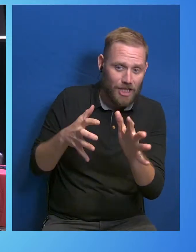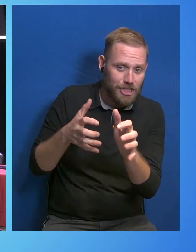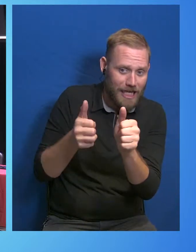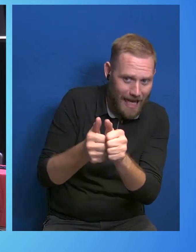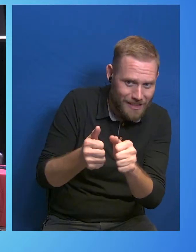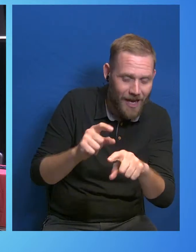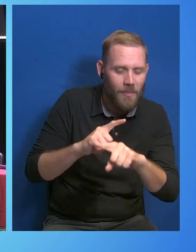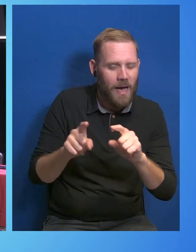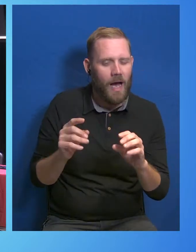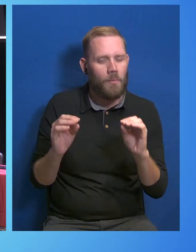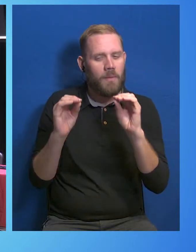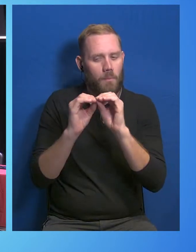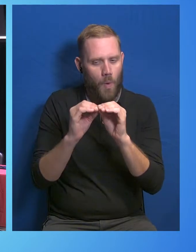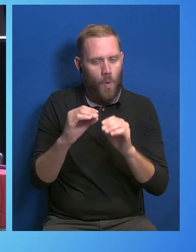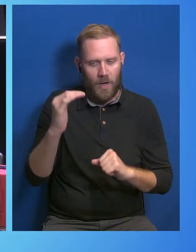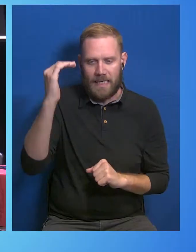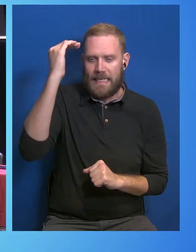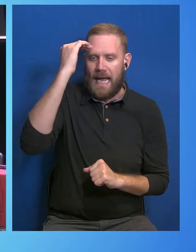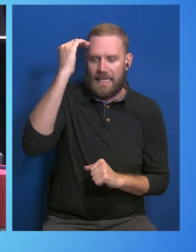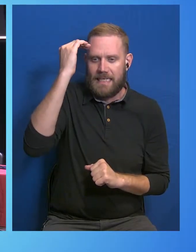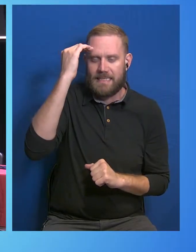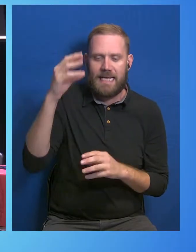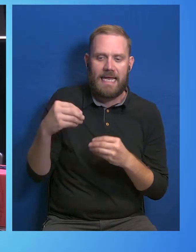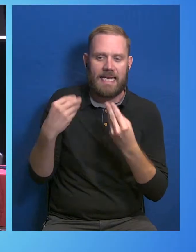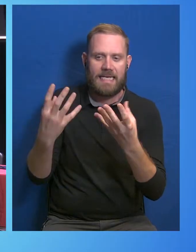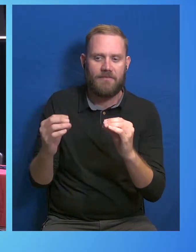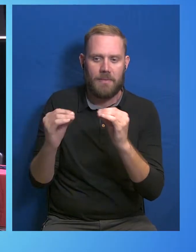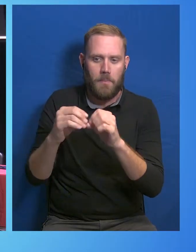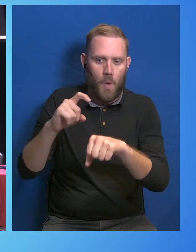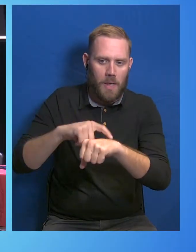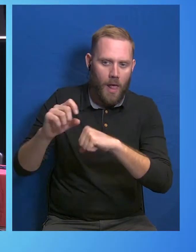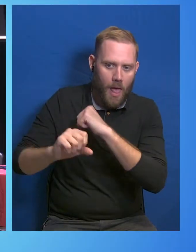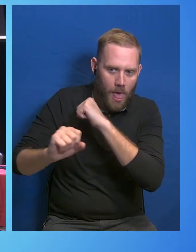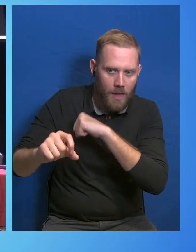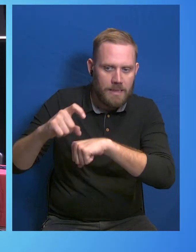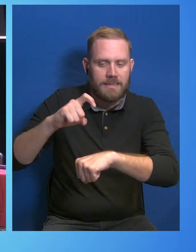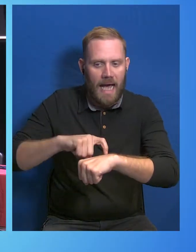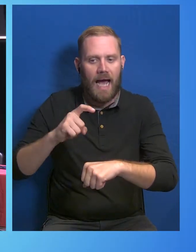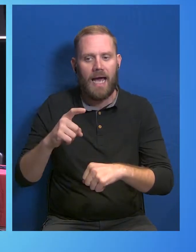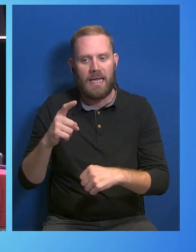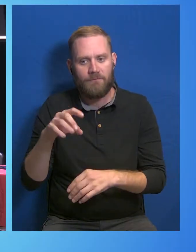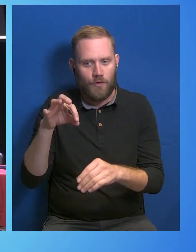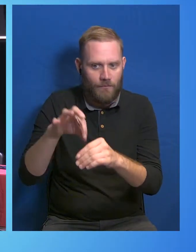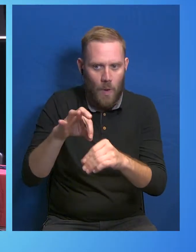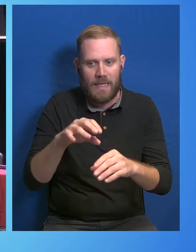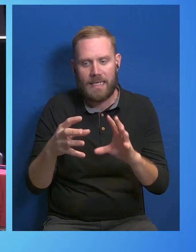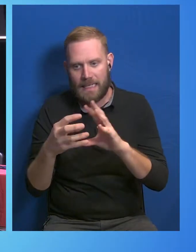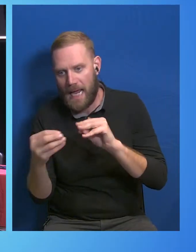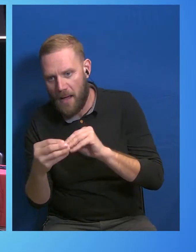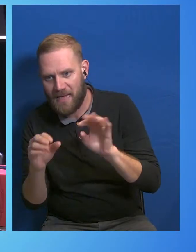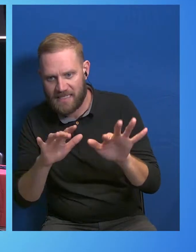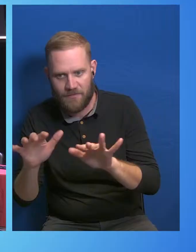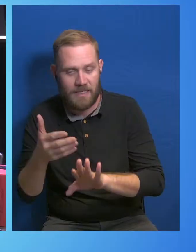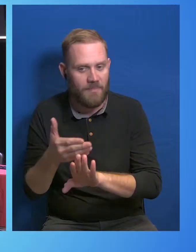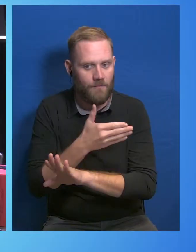will try to be a little bit more cognizant of giving a little bit more time after that for you. I apologize.